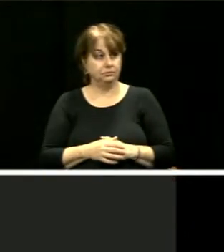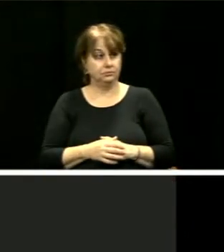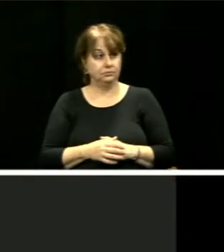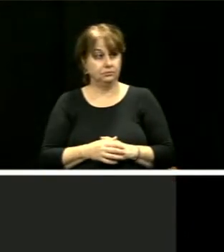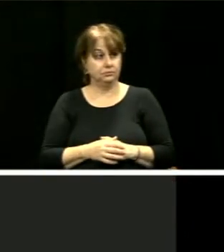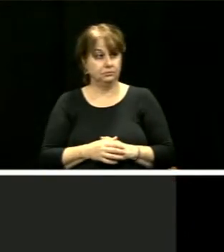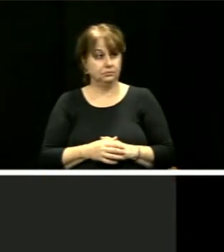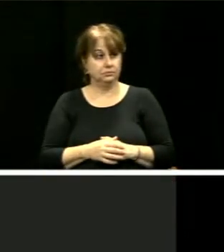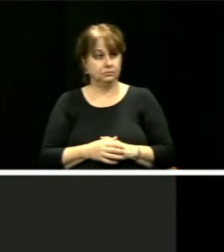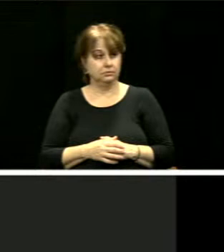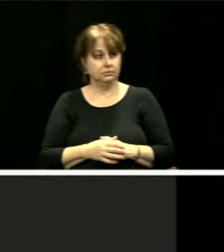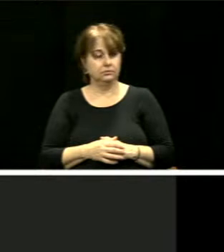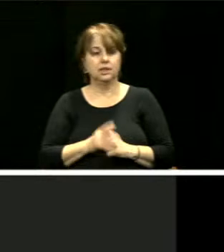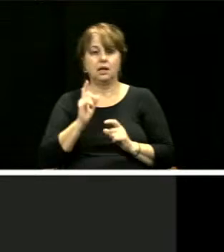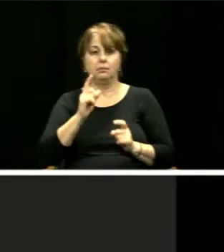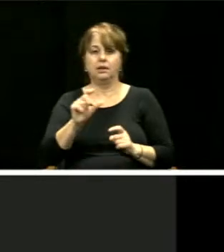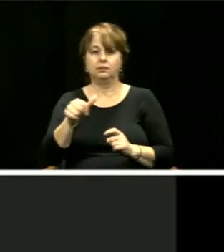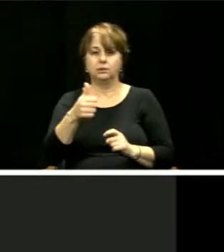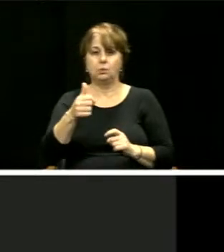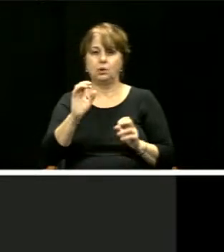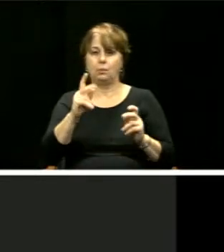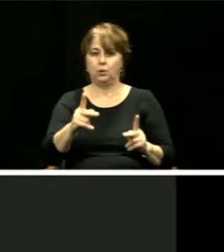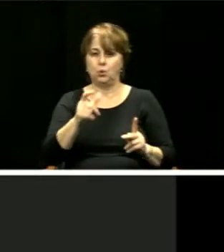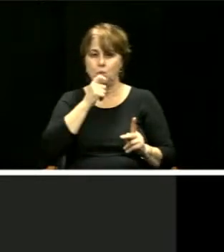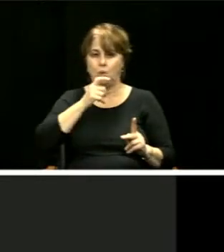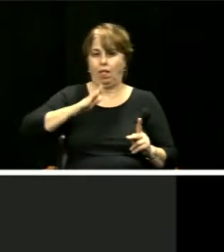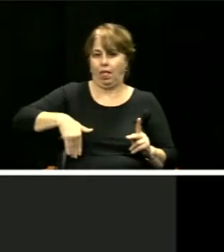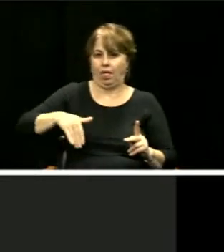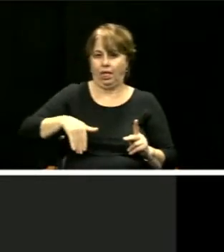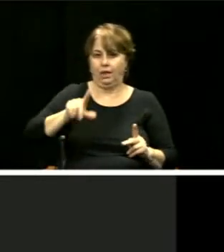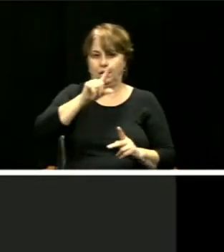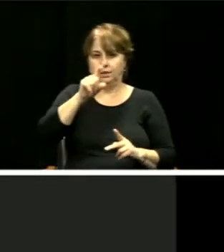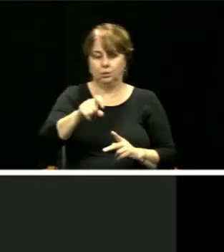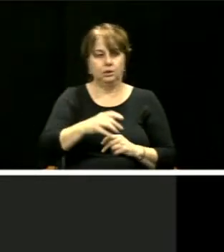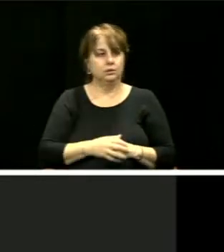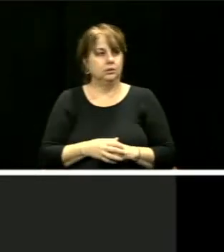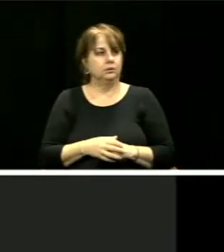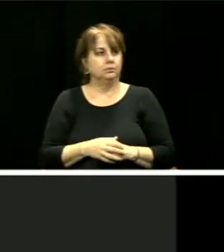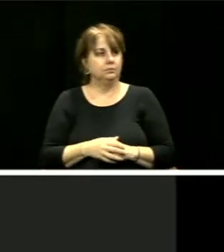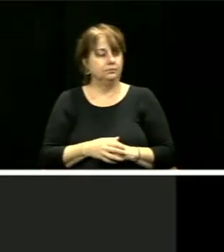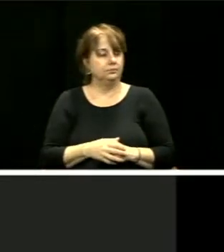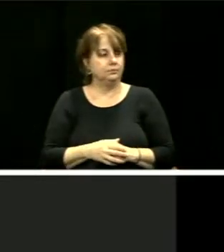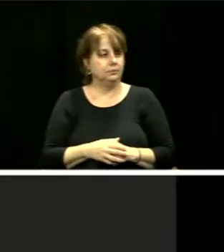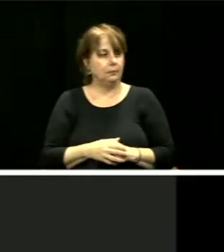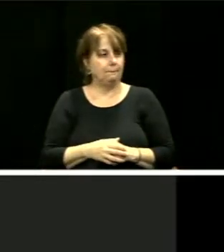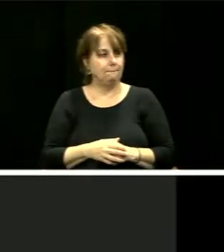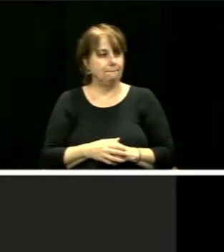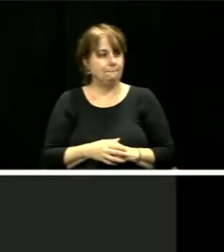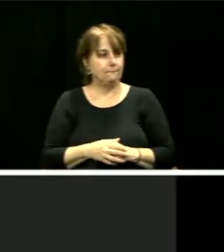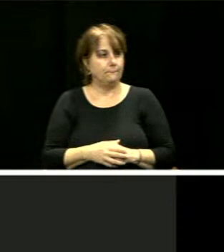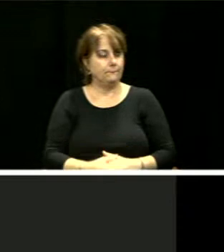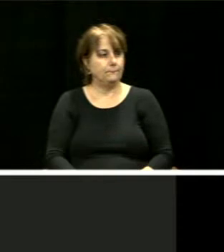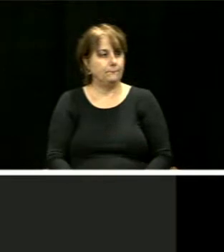going to give someone an opportunity who has not asked a question first. So I will unmute Ms. Rosen.